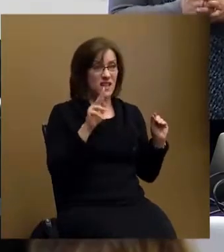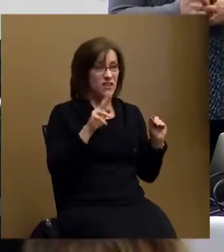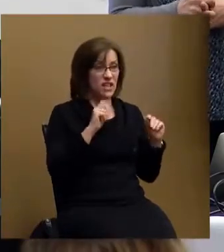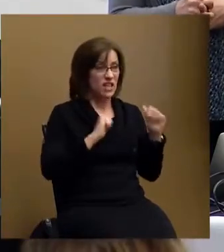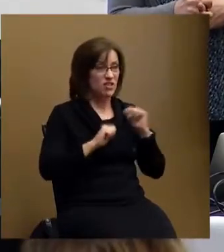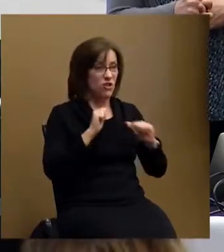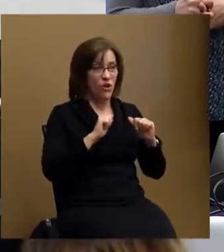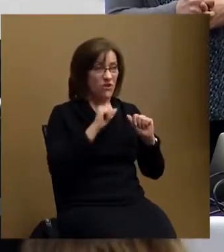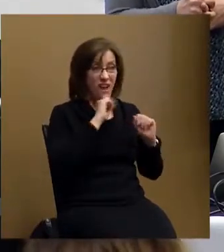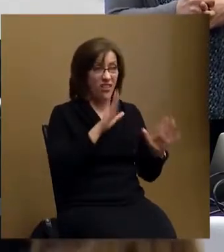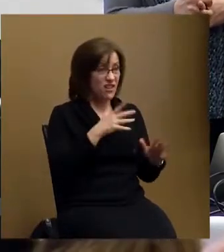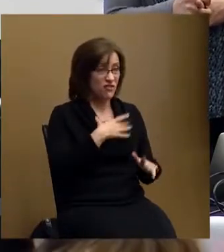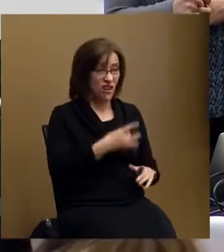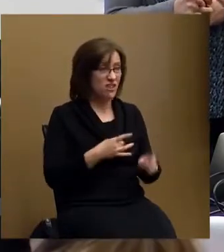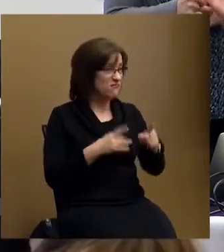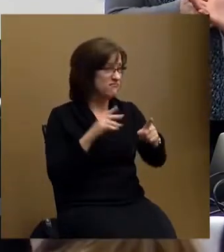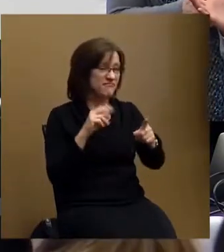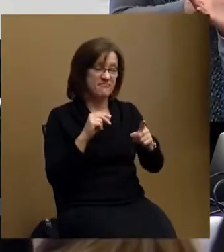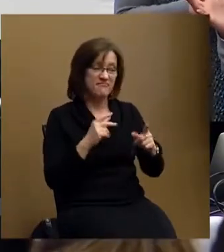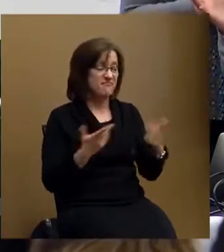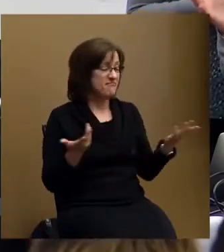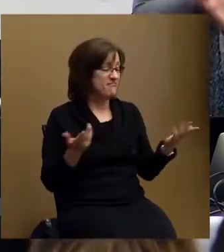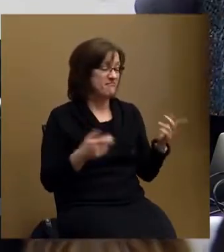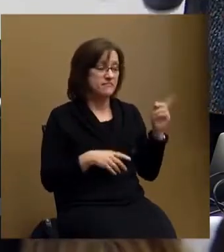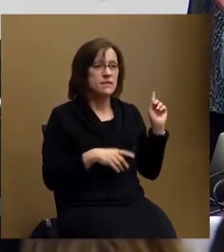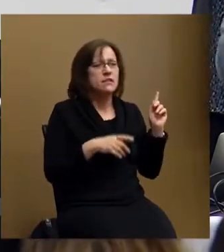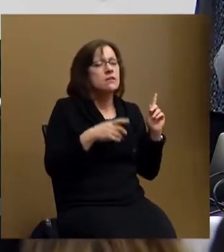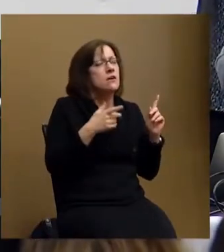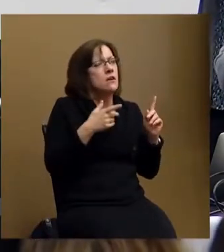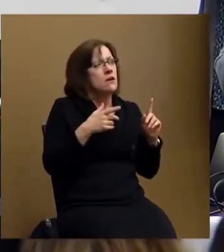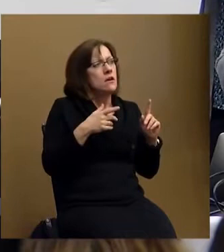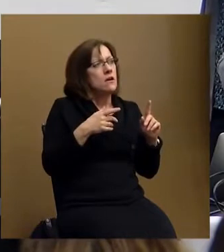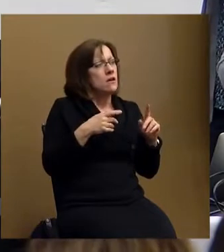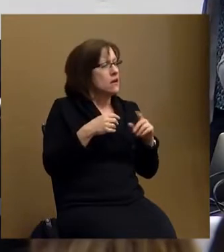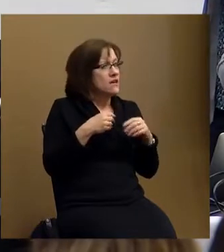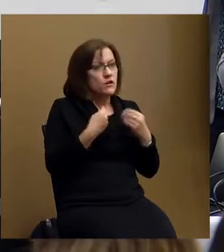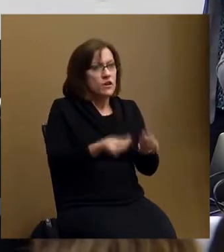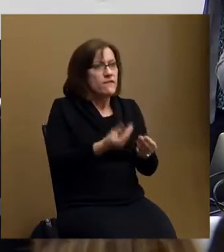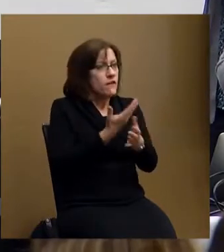out anything. What does she do given free time?